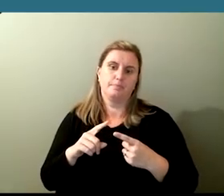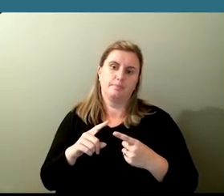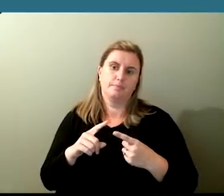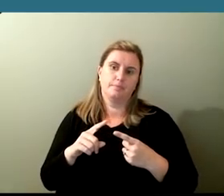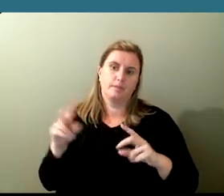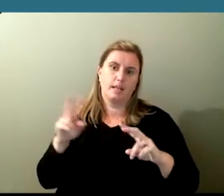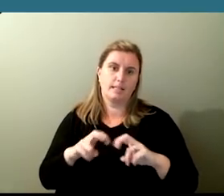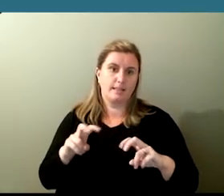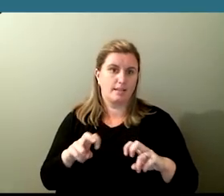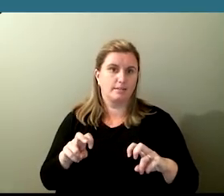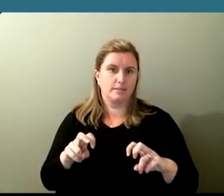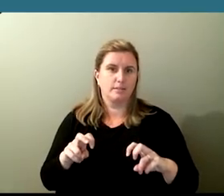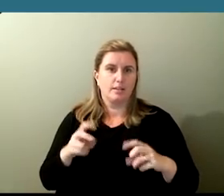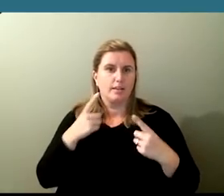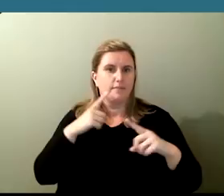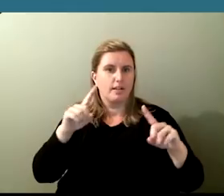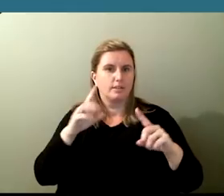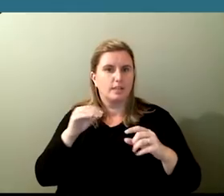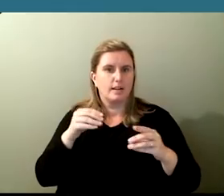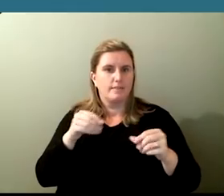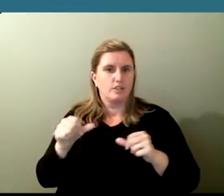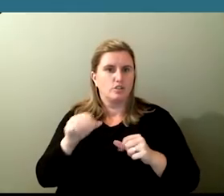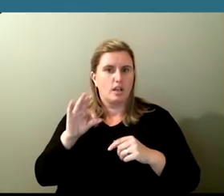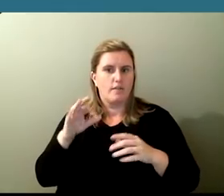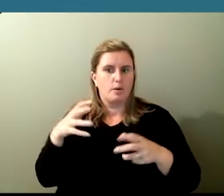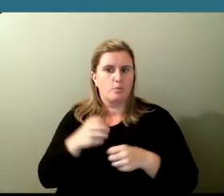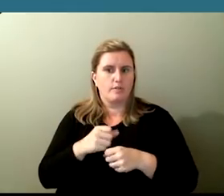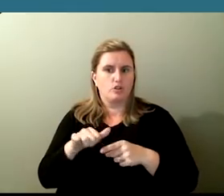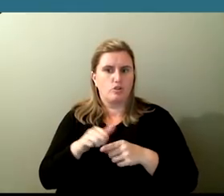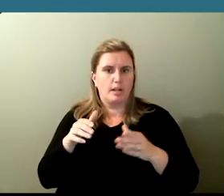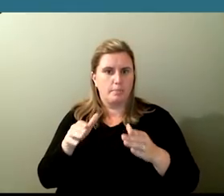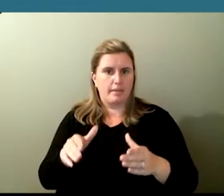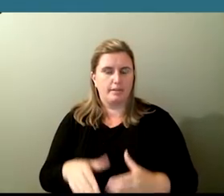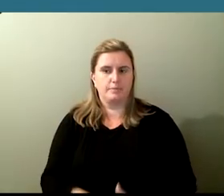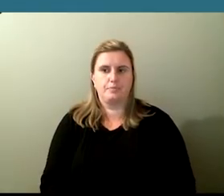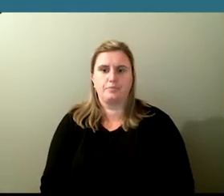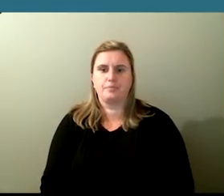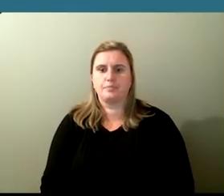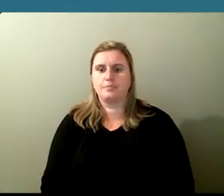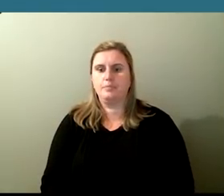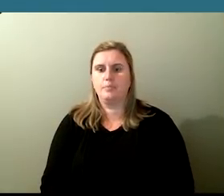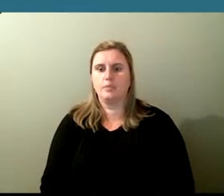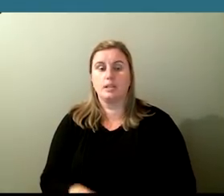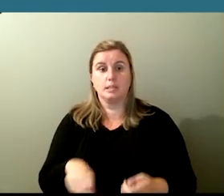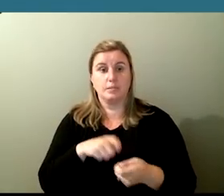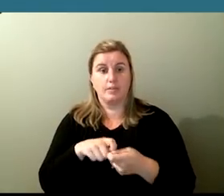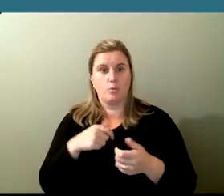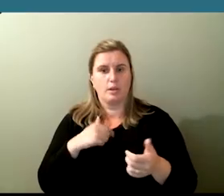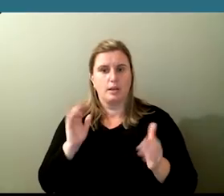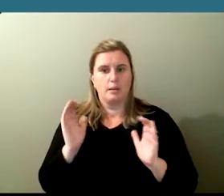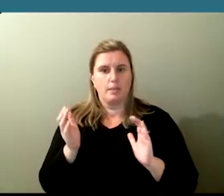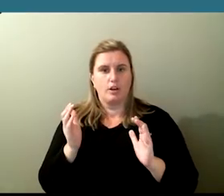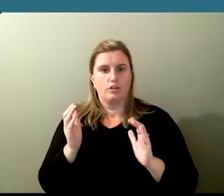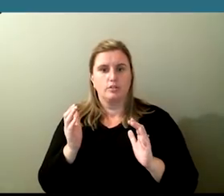assess the effectiveness and efficiency of an abbreviated training method. Specifically, in this case, we compared this